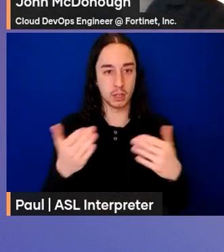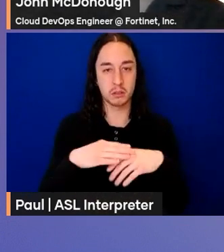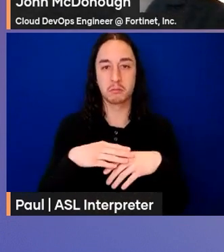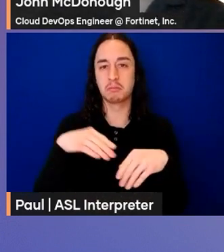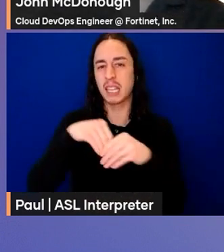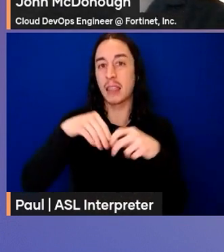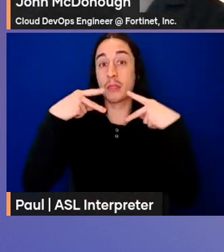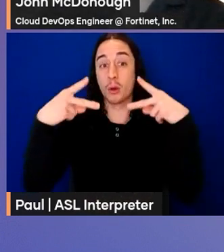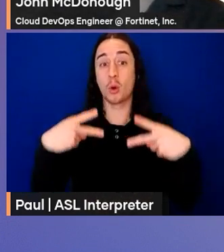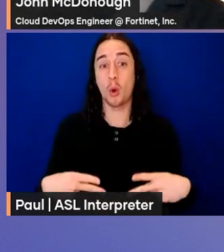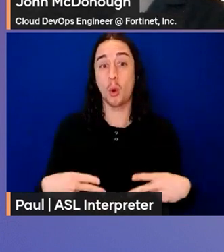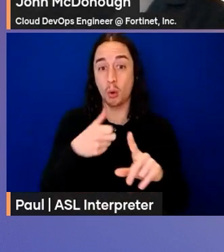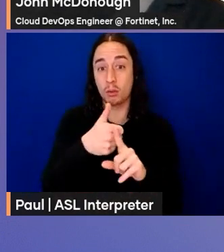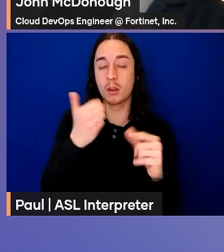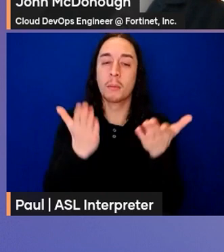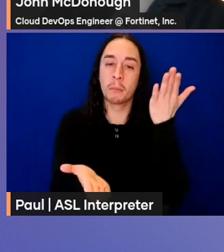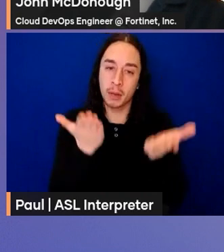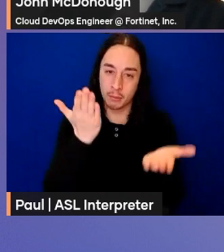I might have